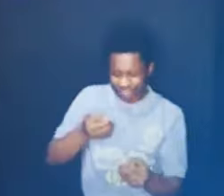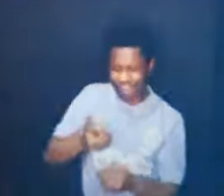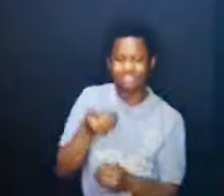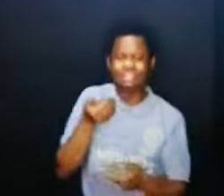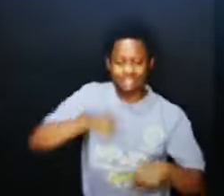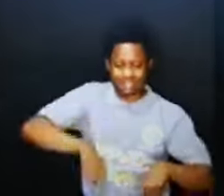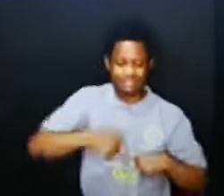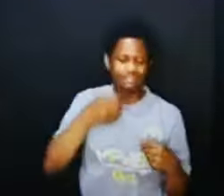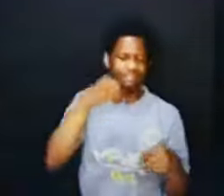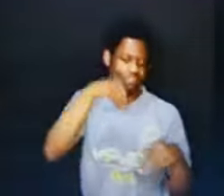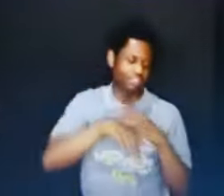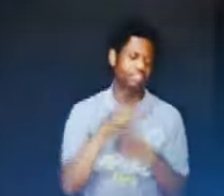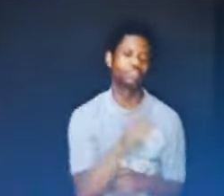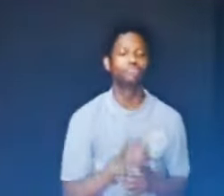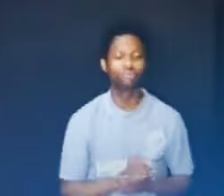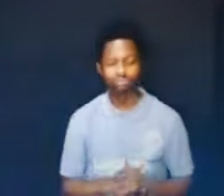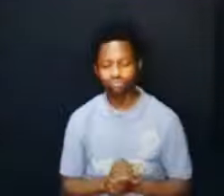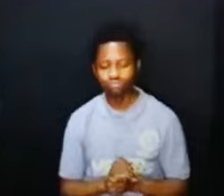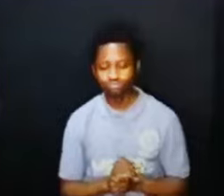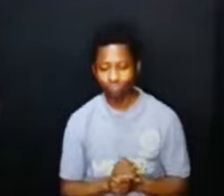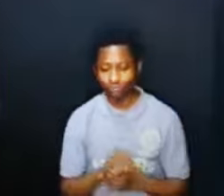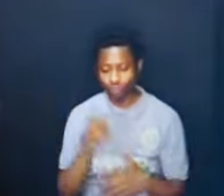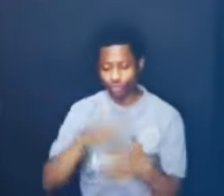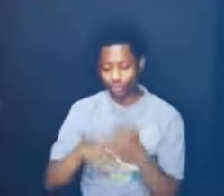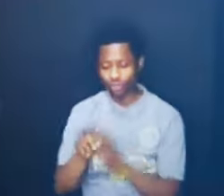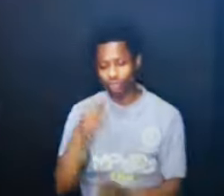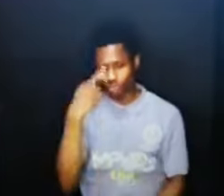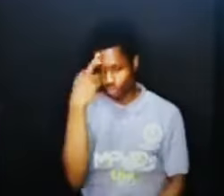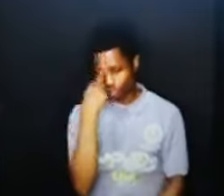verse 5. Romans 5 verse 5.